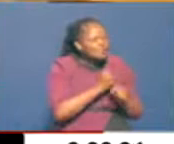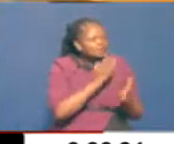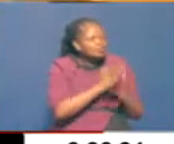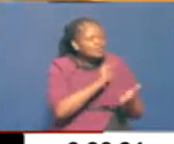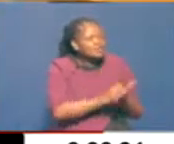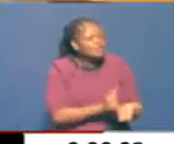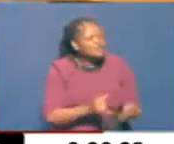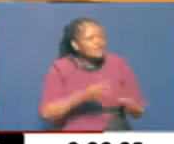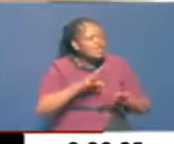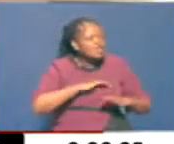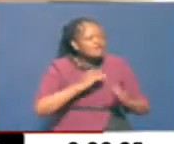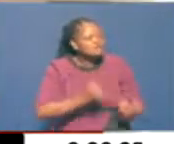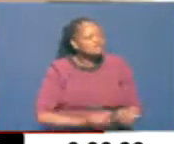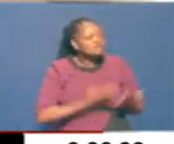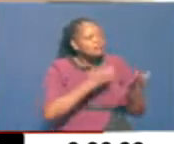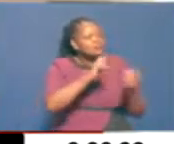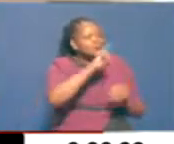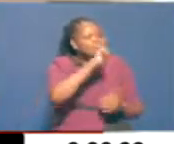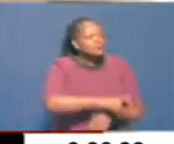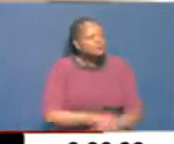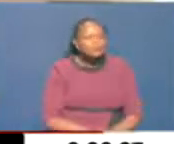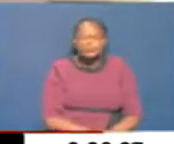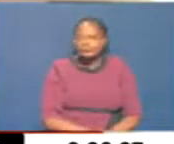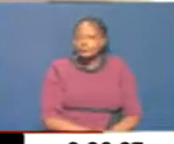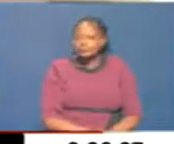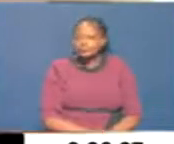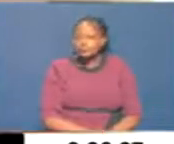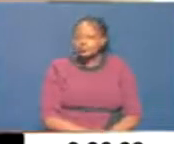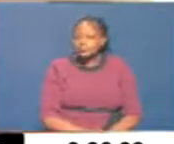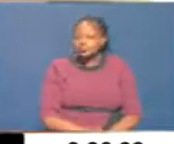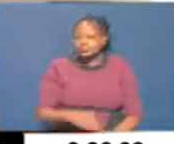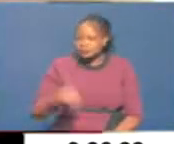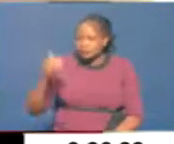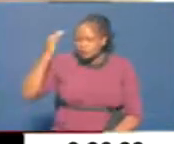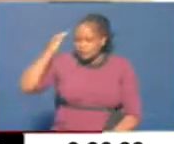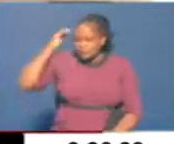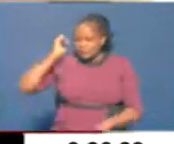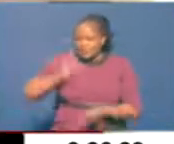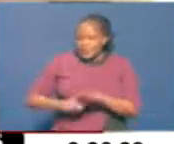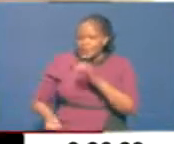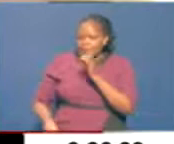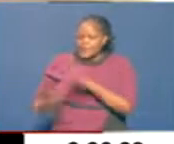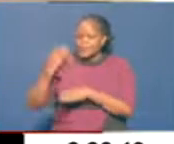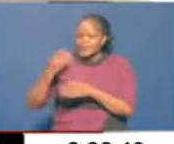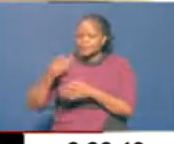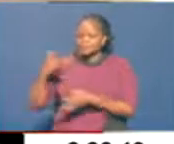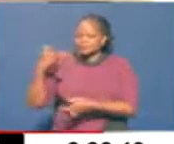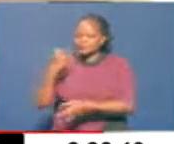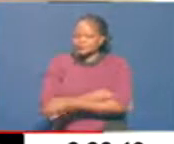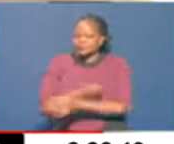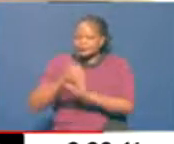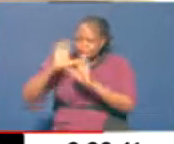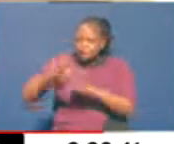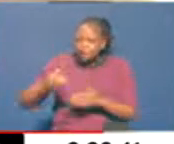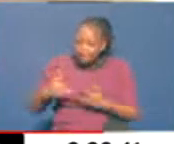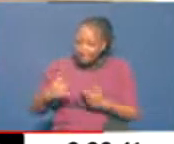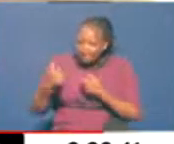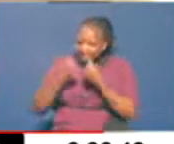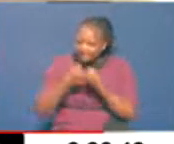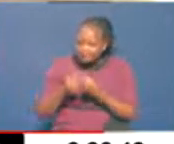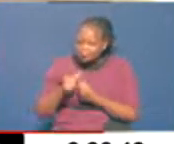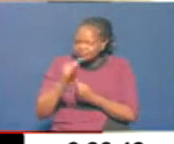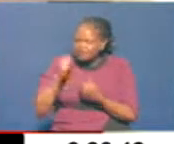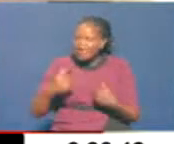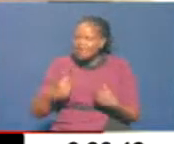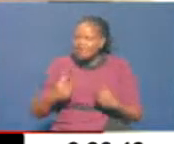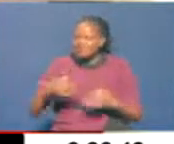Yeah. So, very good question. Yeah. You remember when we launched our vaccine campaign, we had the challenge of not having